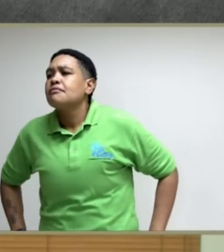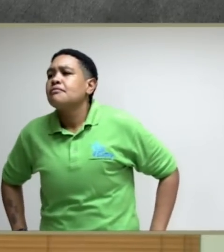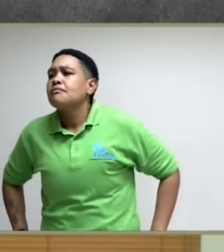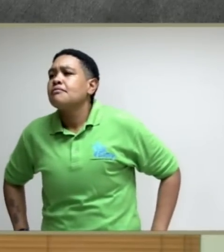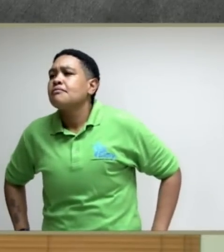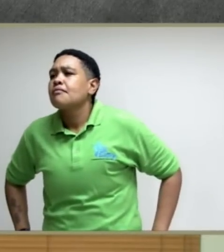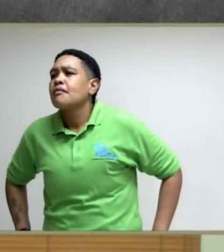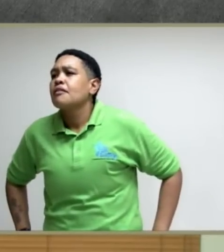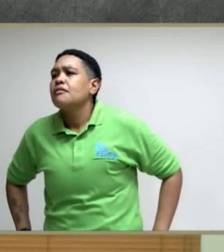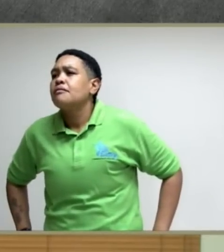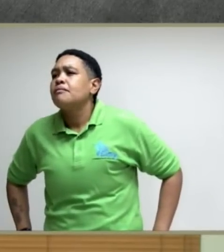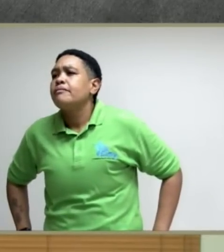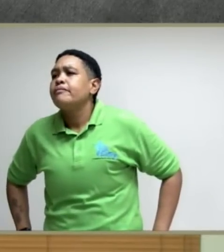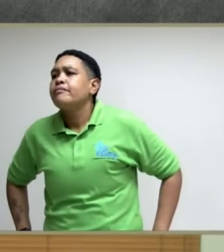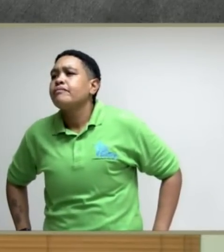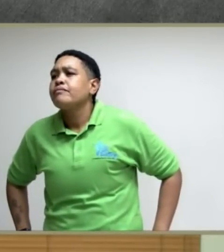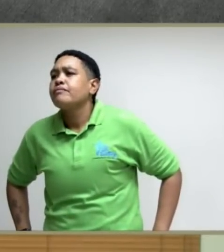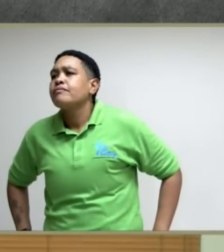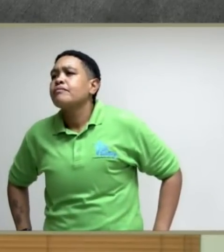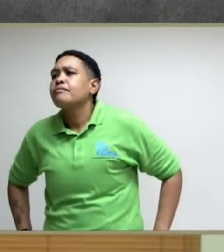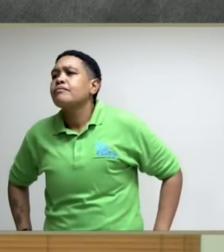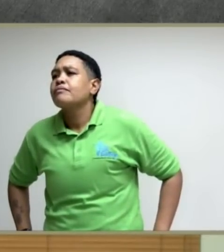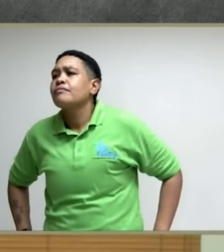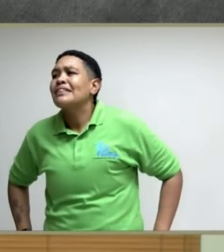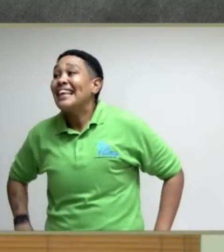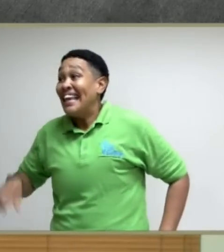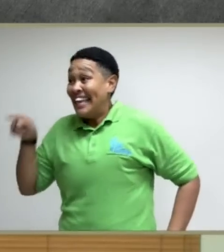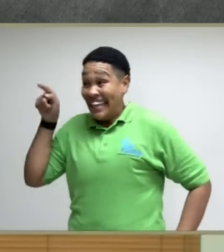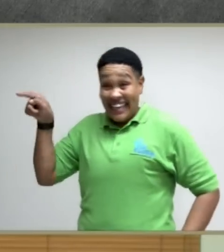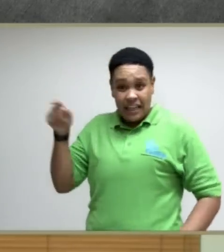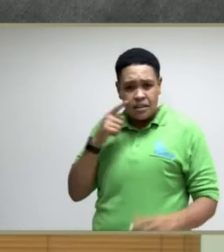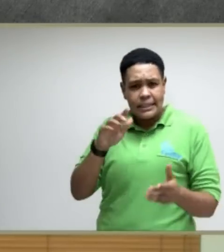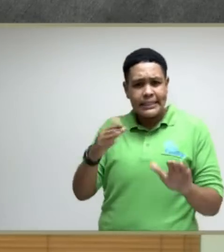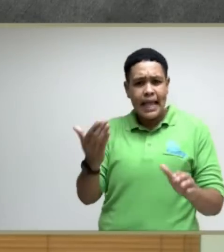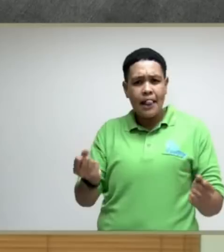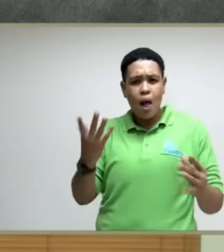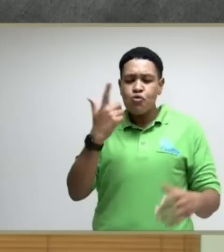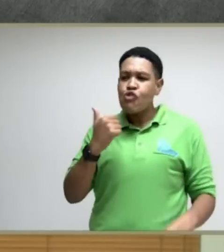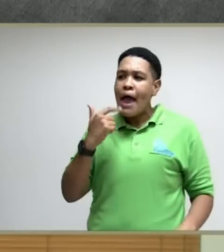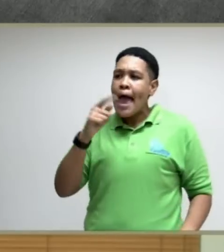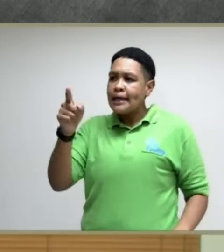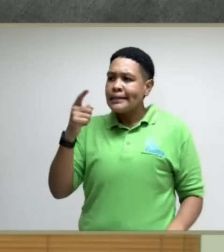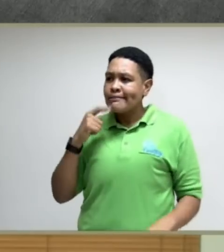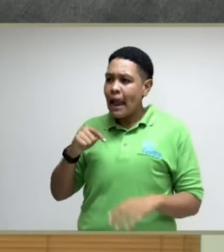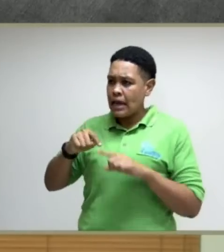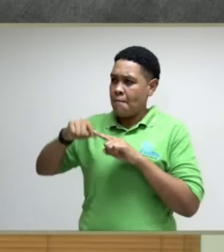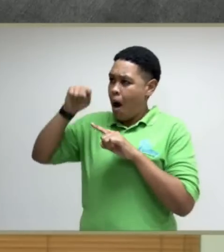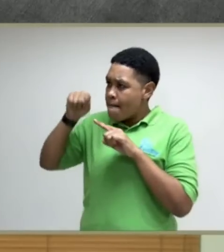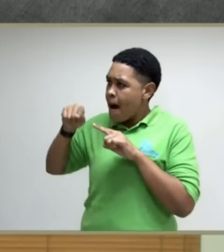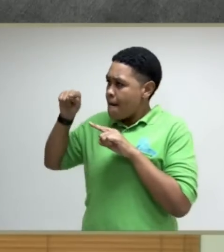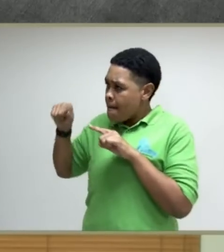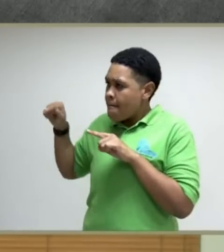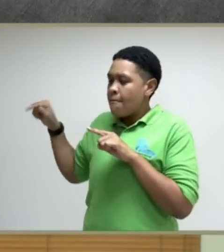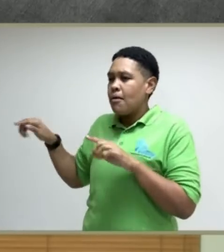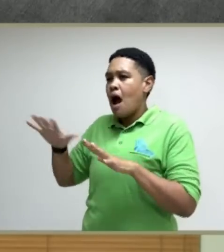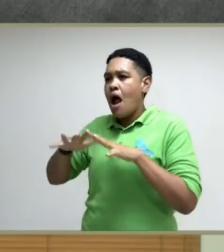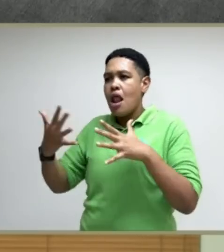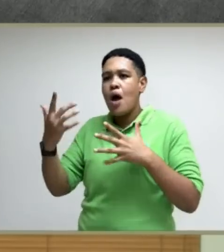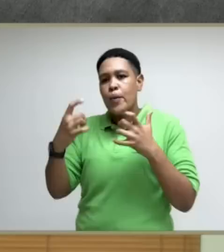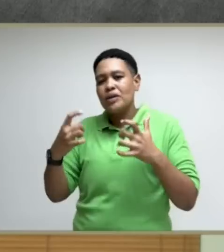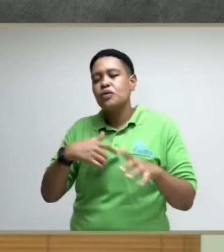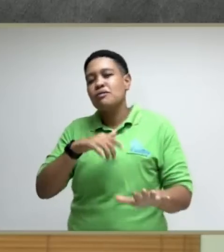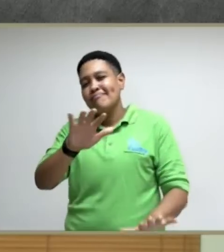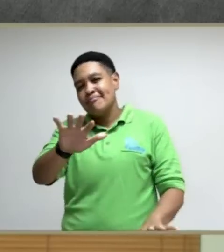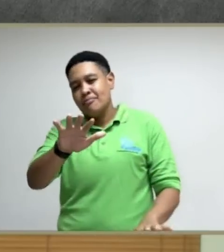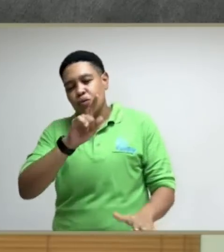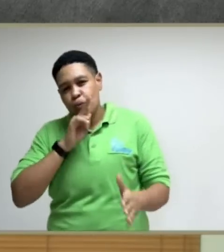are the number of deaths that are in red. And a lot of questions lately about this, so I'm going to take a little time to just